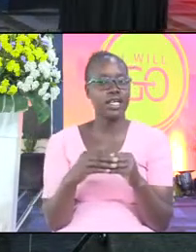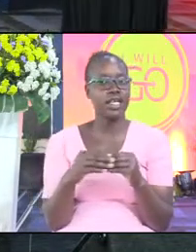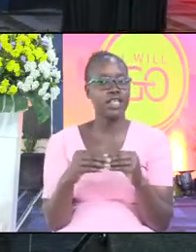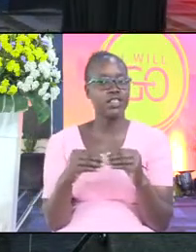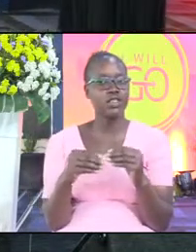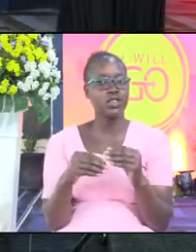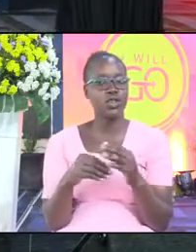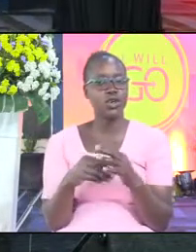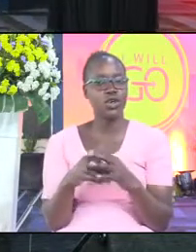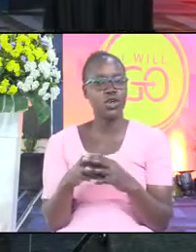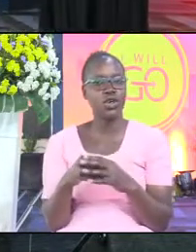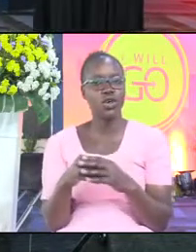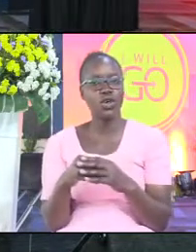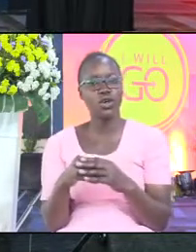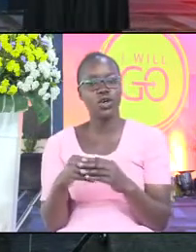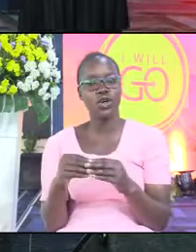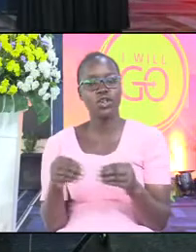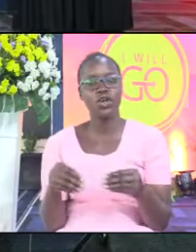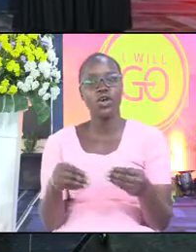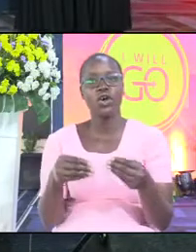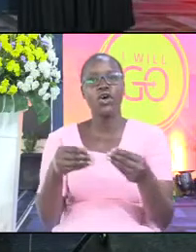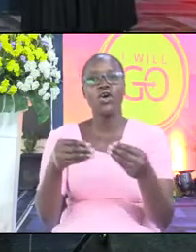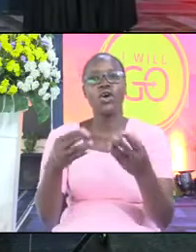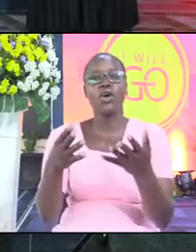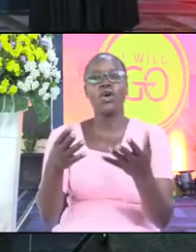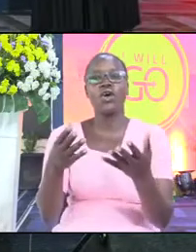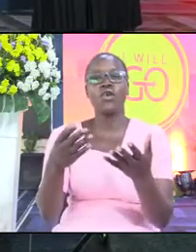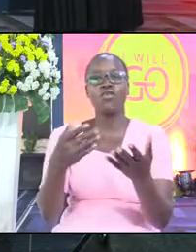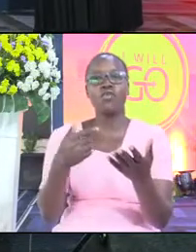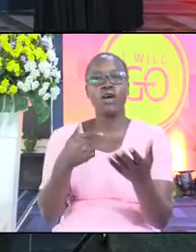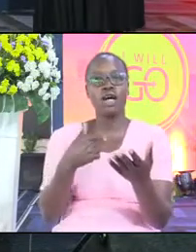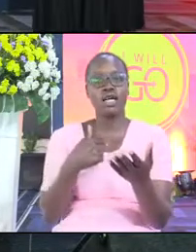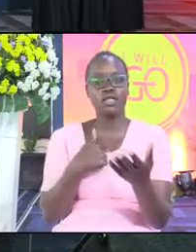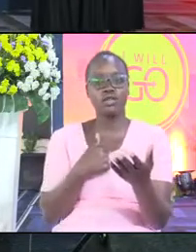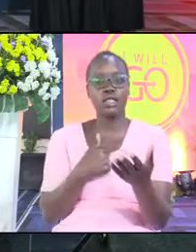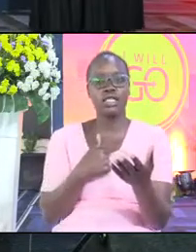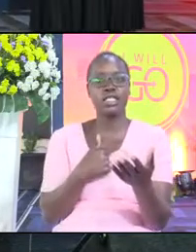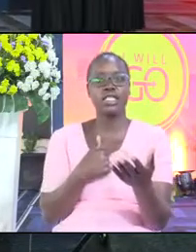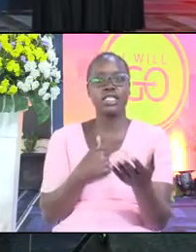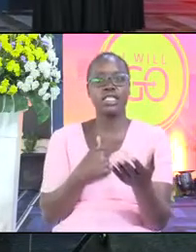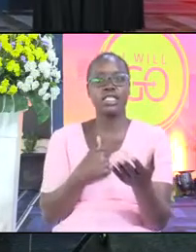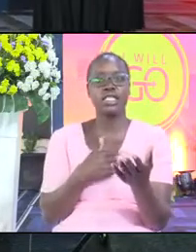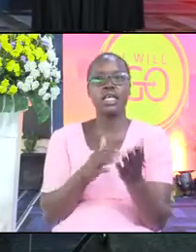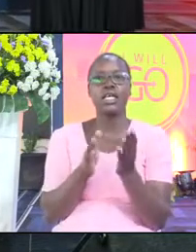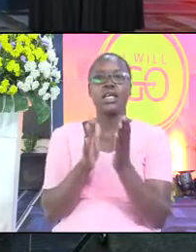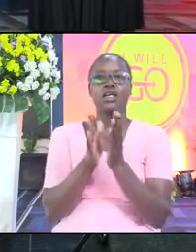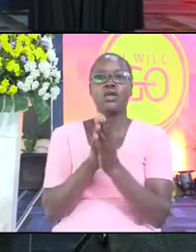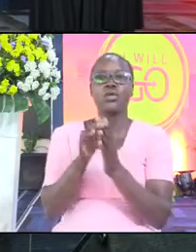consolation of me.